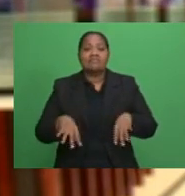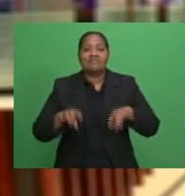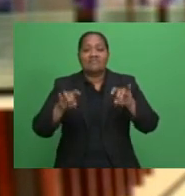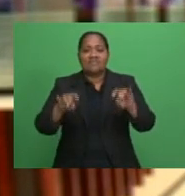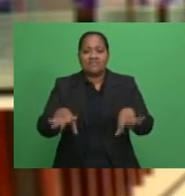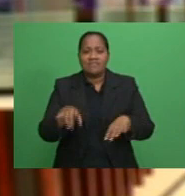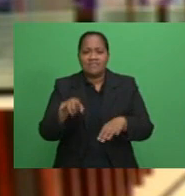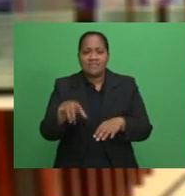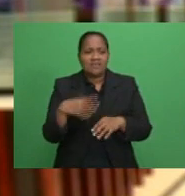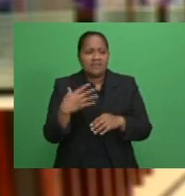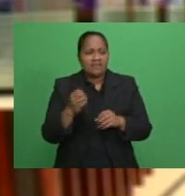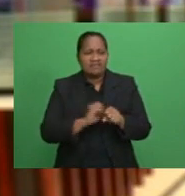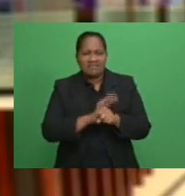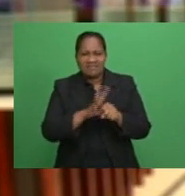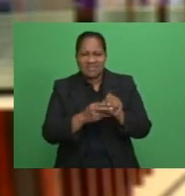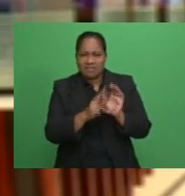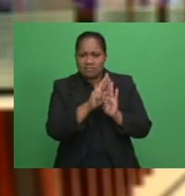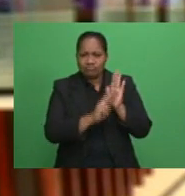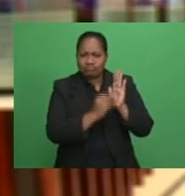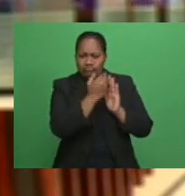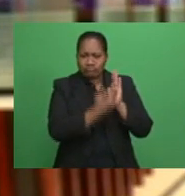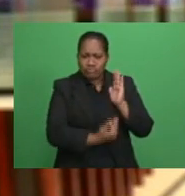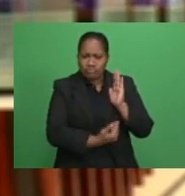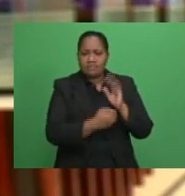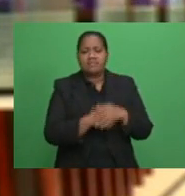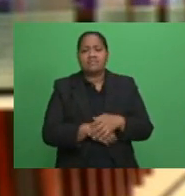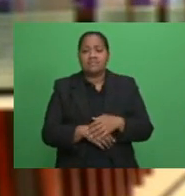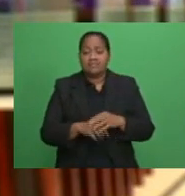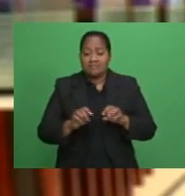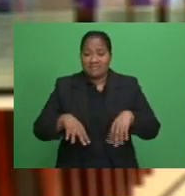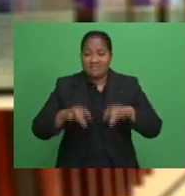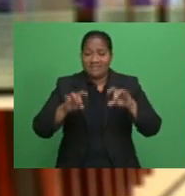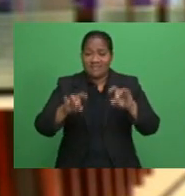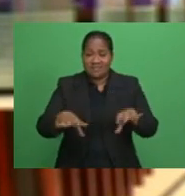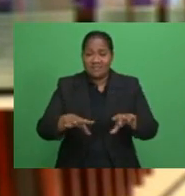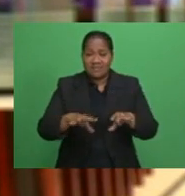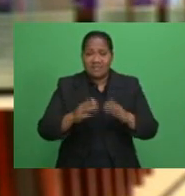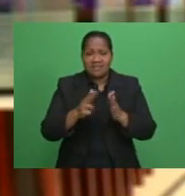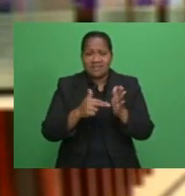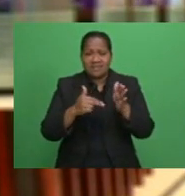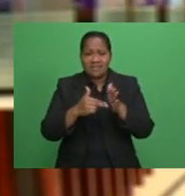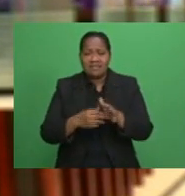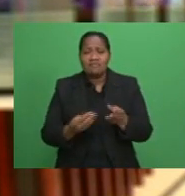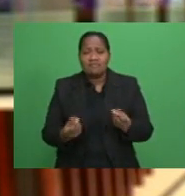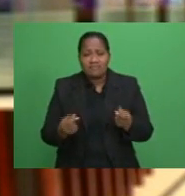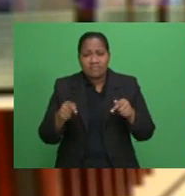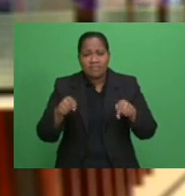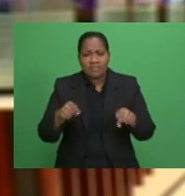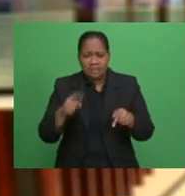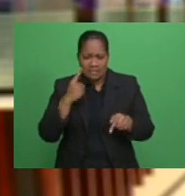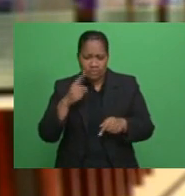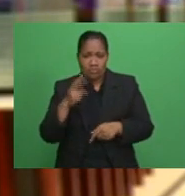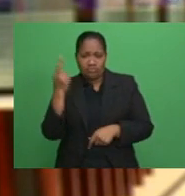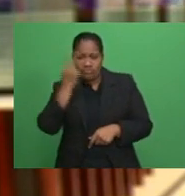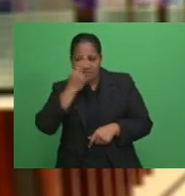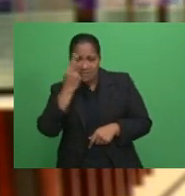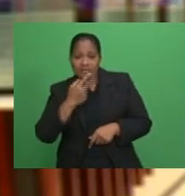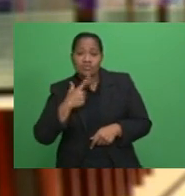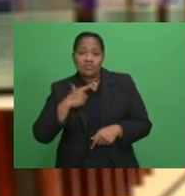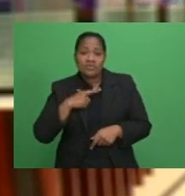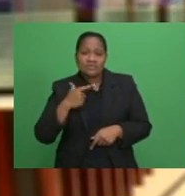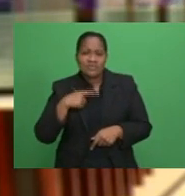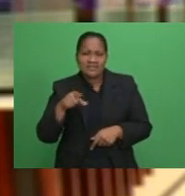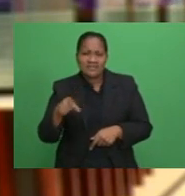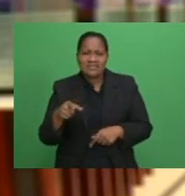reimpose coronavirus restrictions. The Aussie and Kiwi currencies are considered barometers of risk because of their close ties